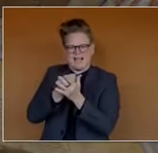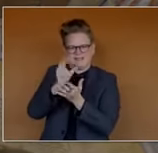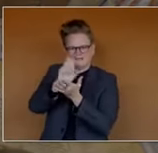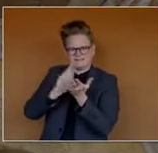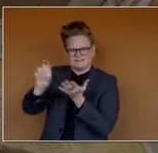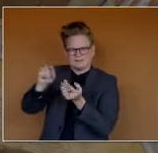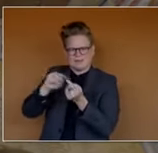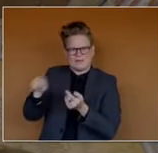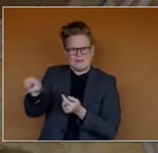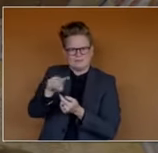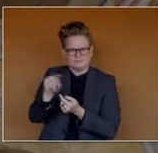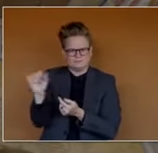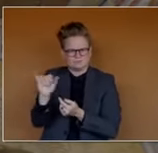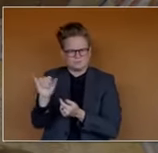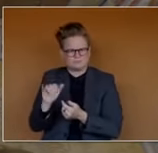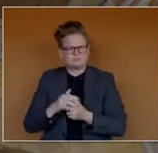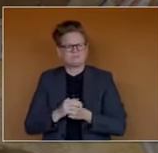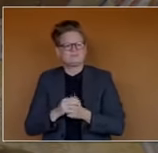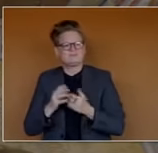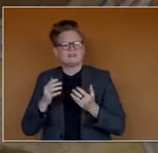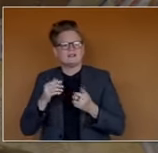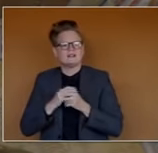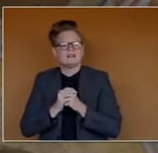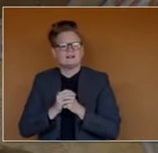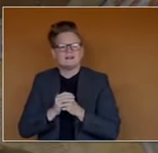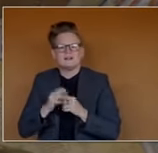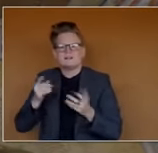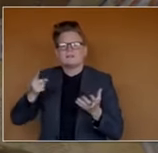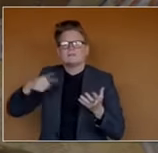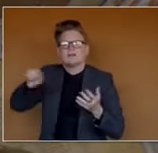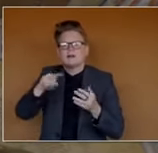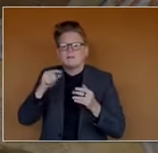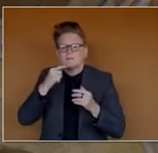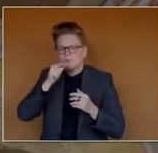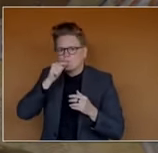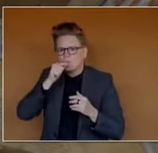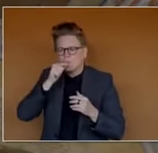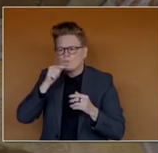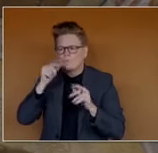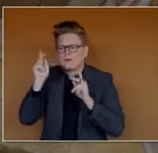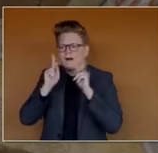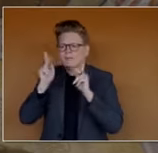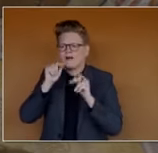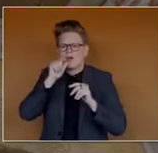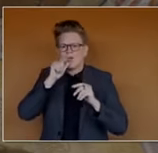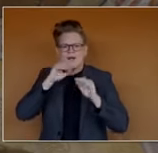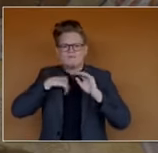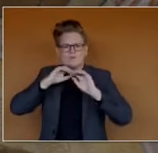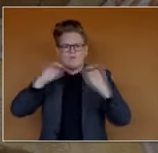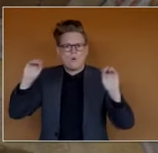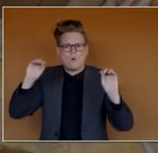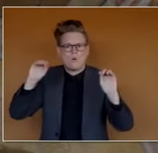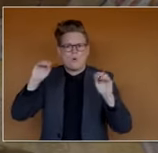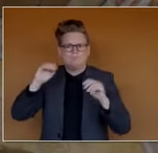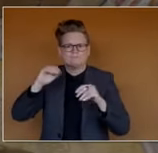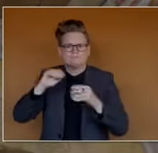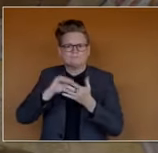were left out of the federal supports. They will not be left out of the support coming from the state.